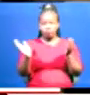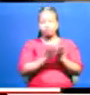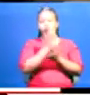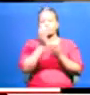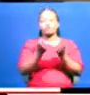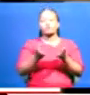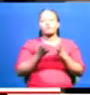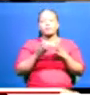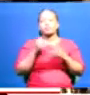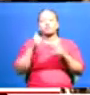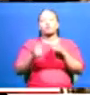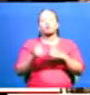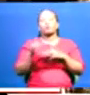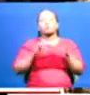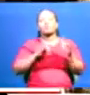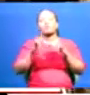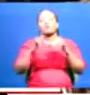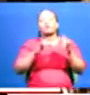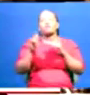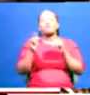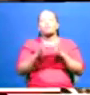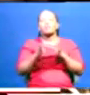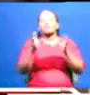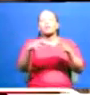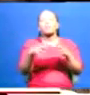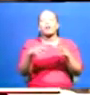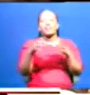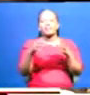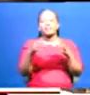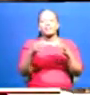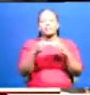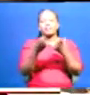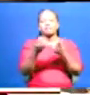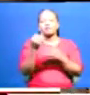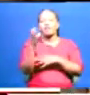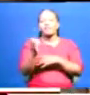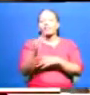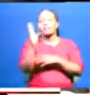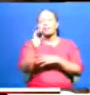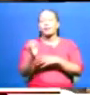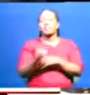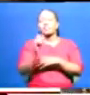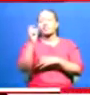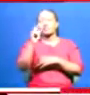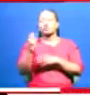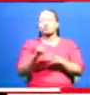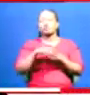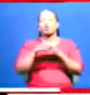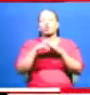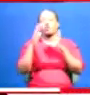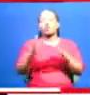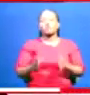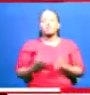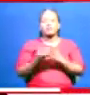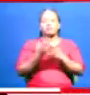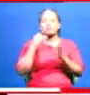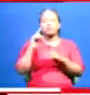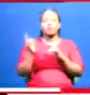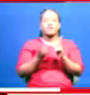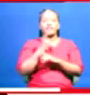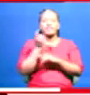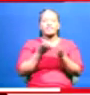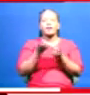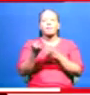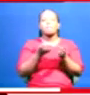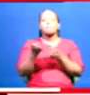foreign companies surrender 30% of their stake to a local investor before setting up business. The reality is that a